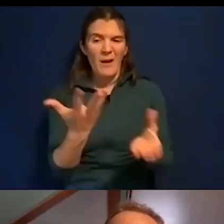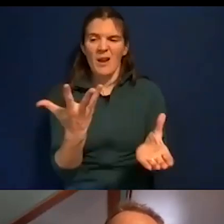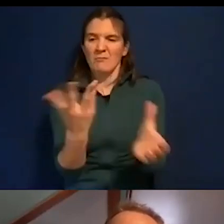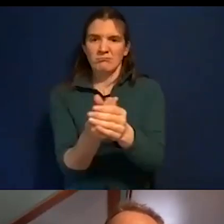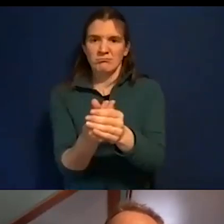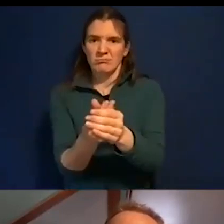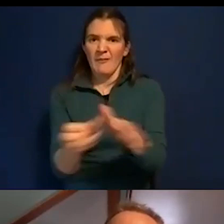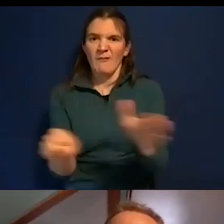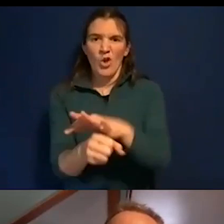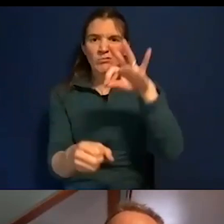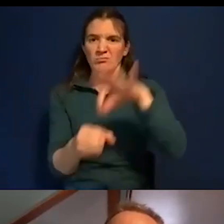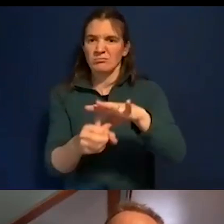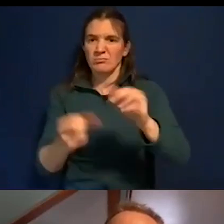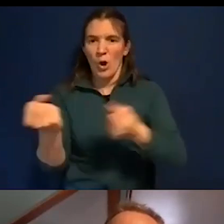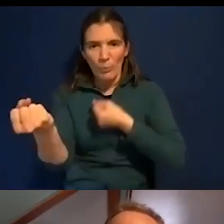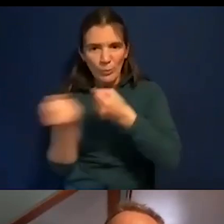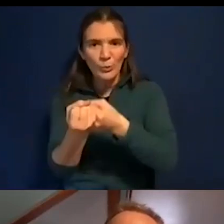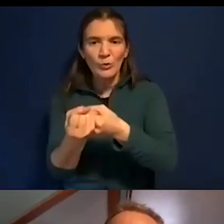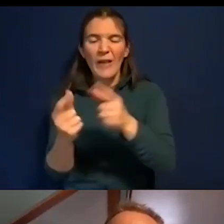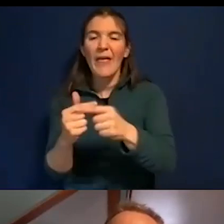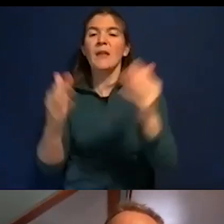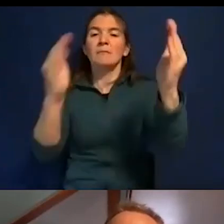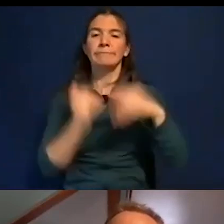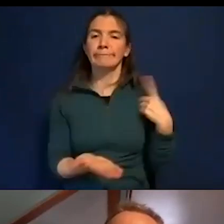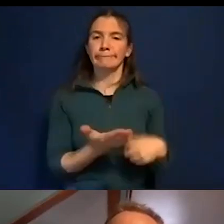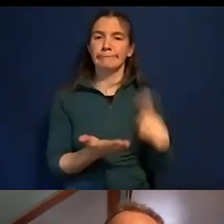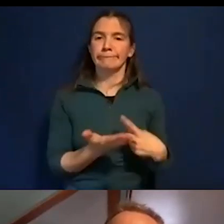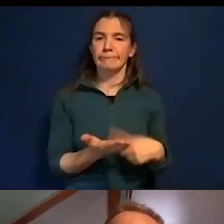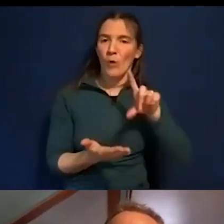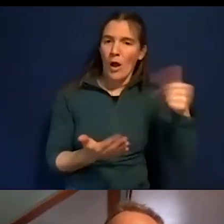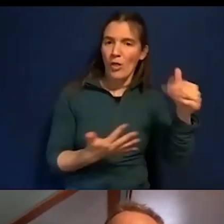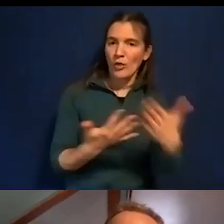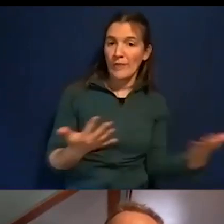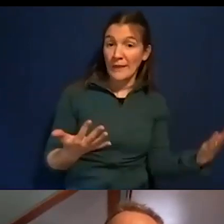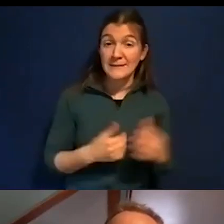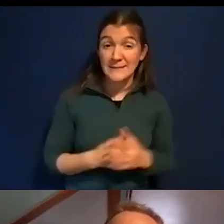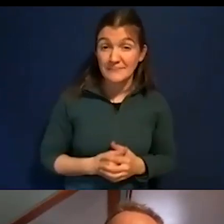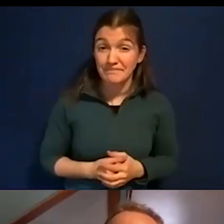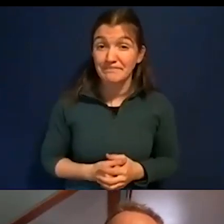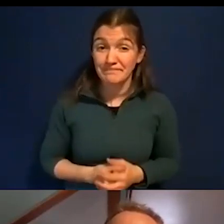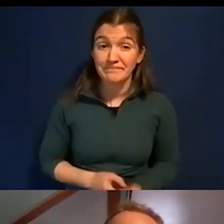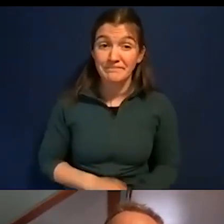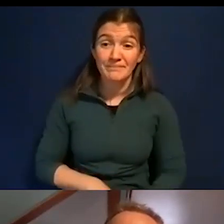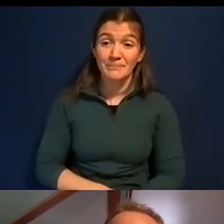presented to you tonight. And then we move on into the discussion items for the meeting.